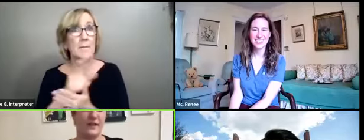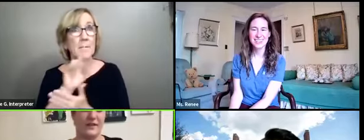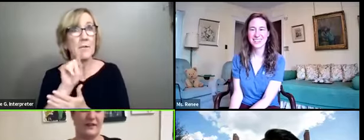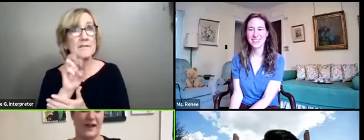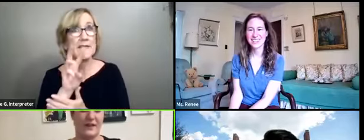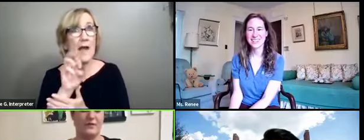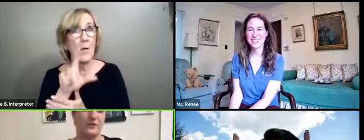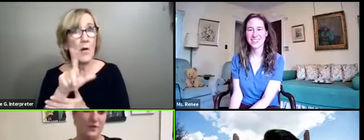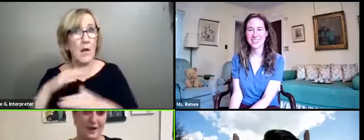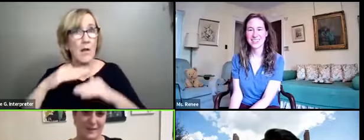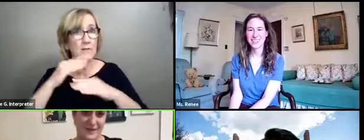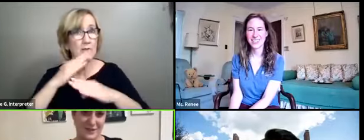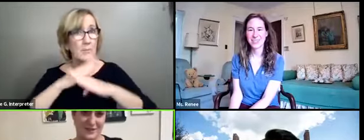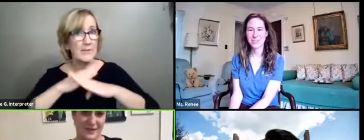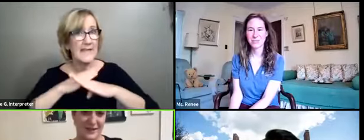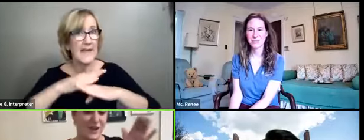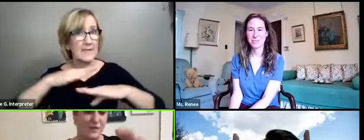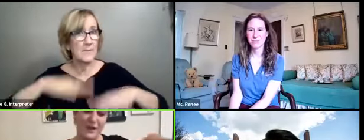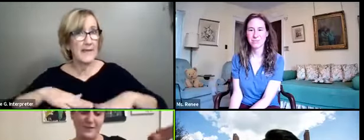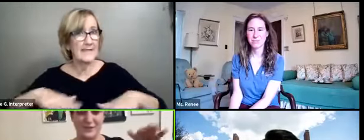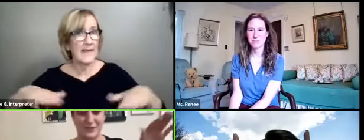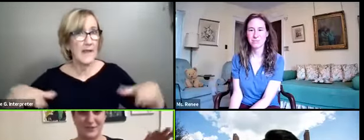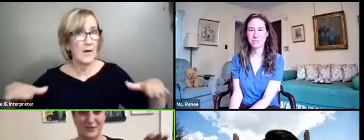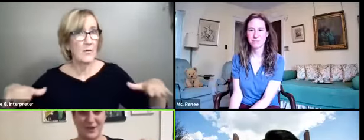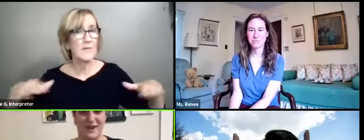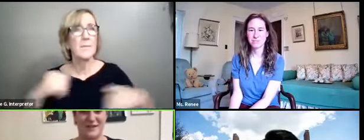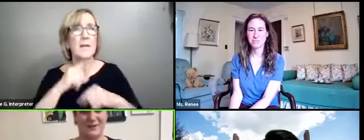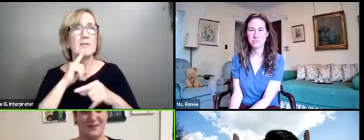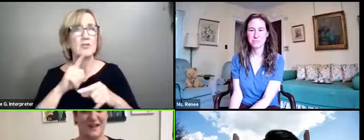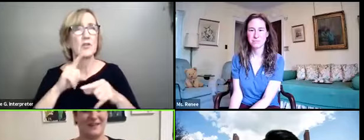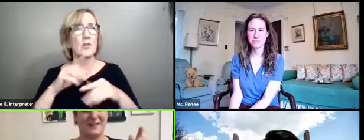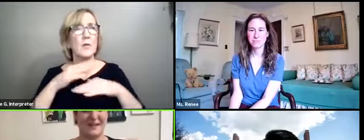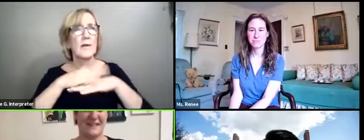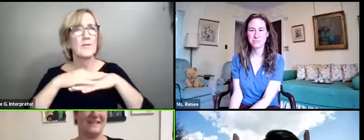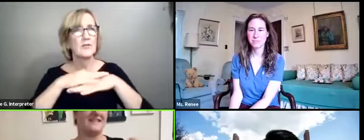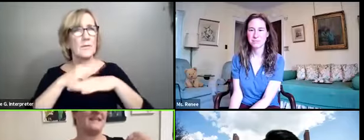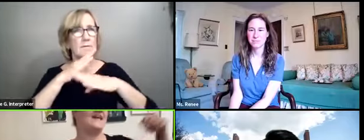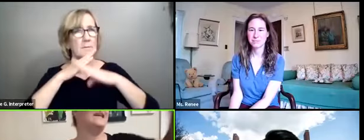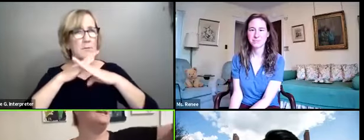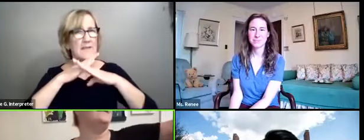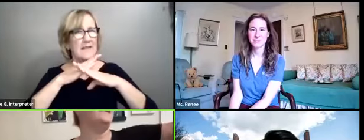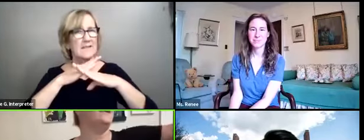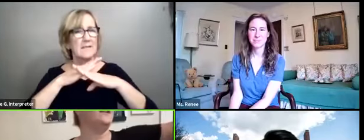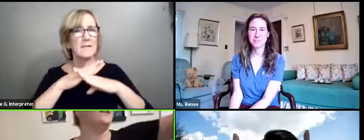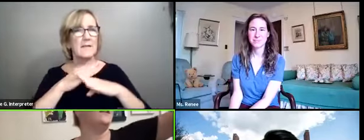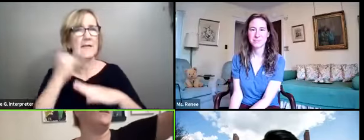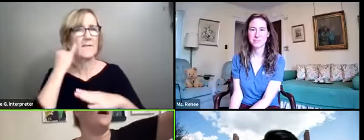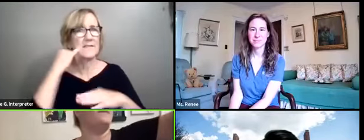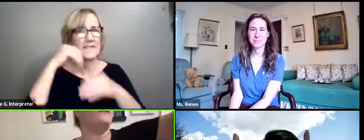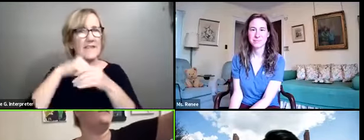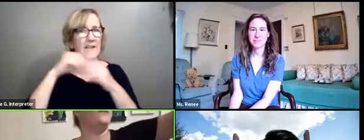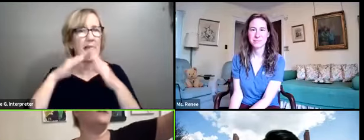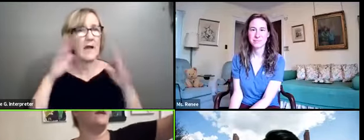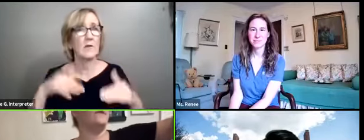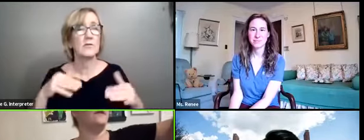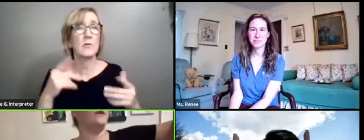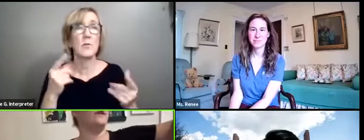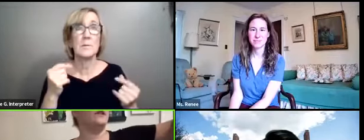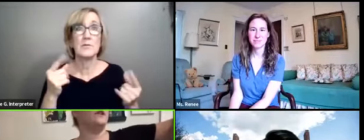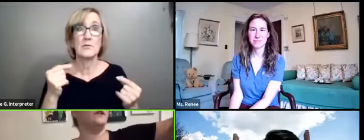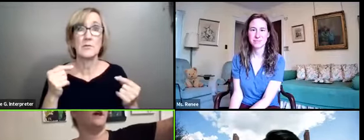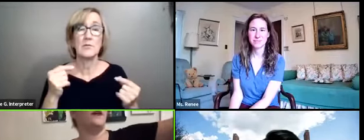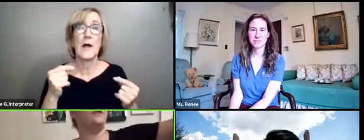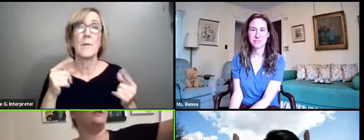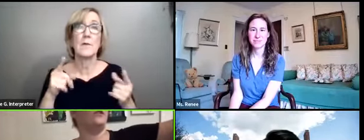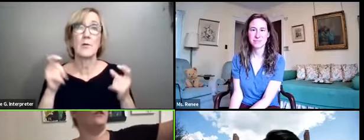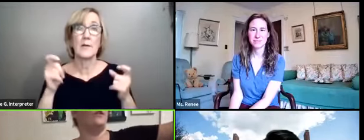or anything like that, you do want to make sure that whatever surface you're on is protected if it is inside. So what I'm going to do is I'm going to quickly